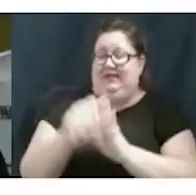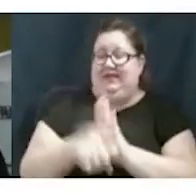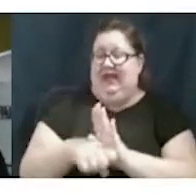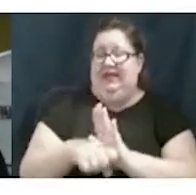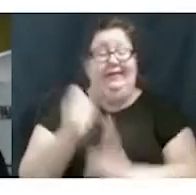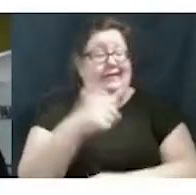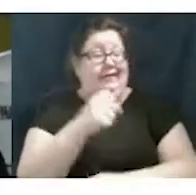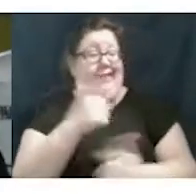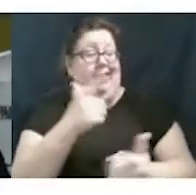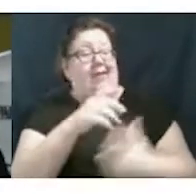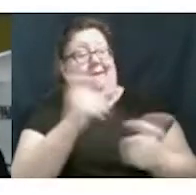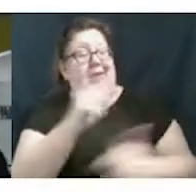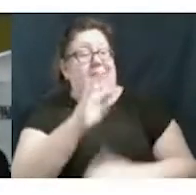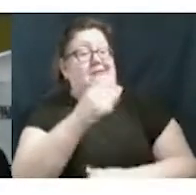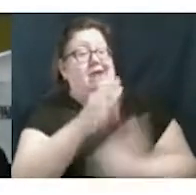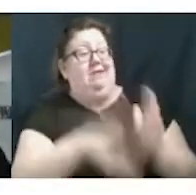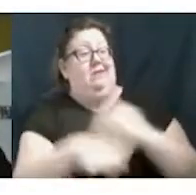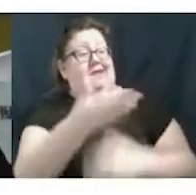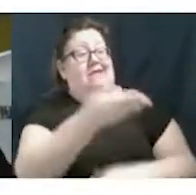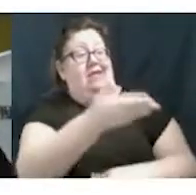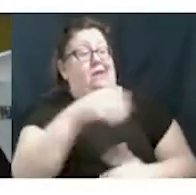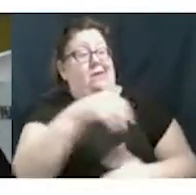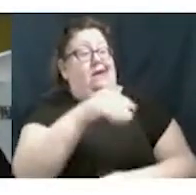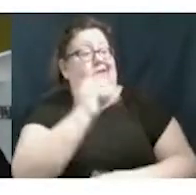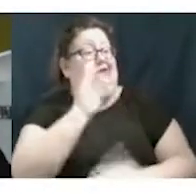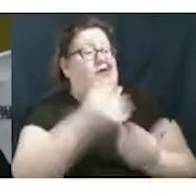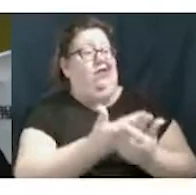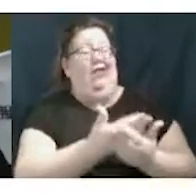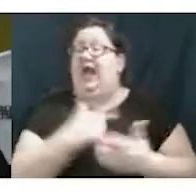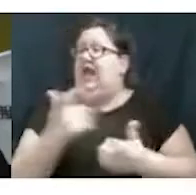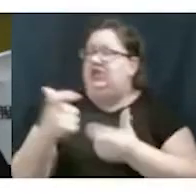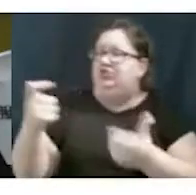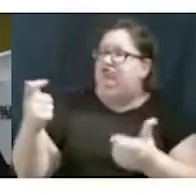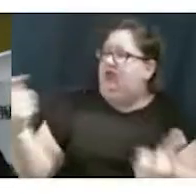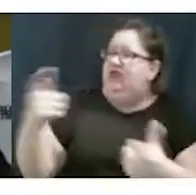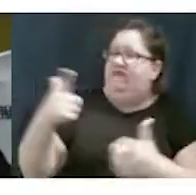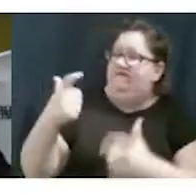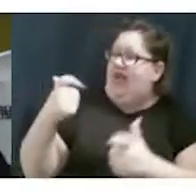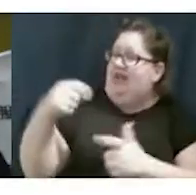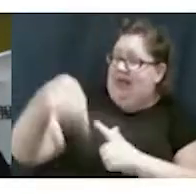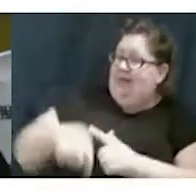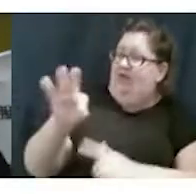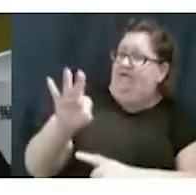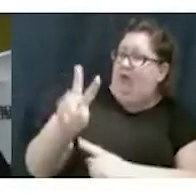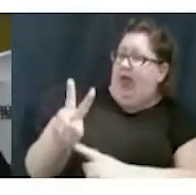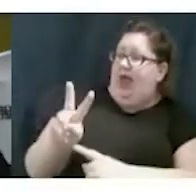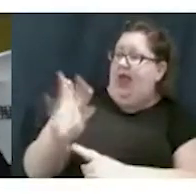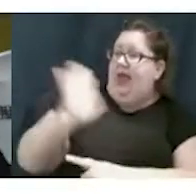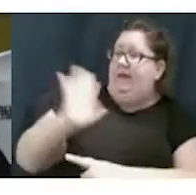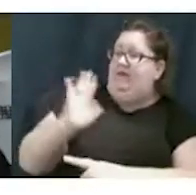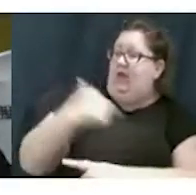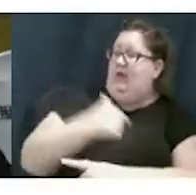big tax base up there to pay for all that stuff. It's just growing so fast. I'm down in Fuquay, and we used to be thought of as